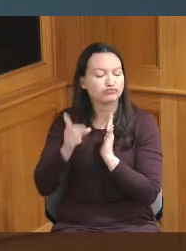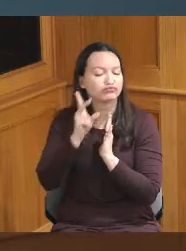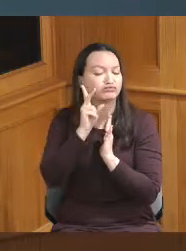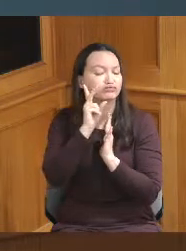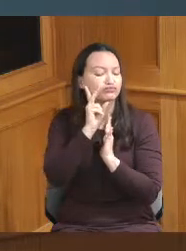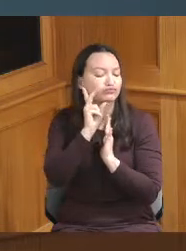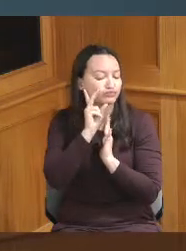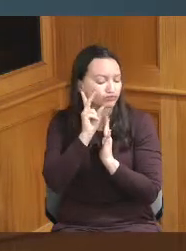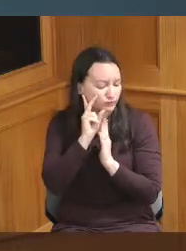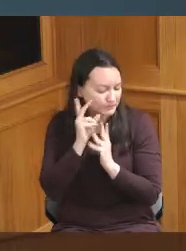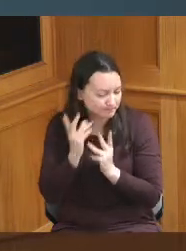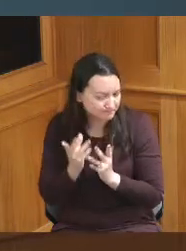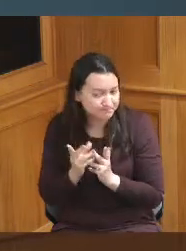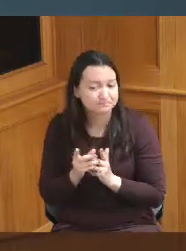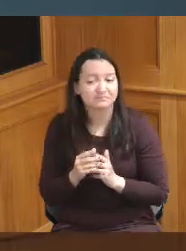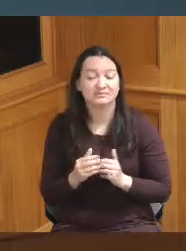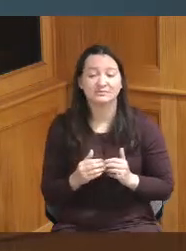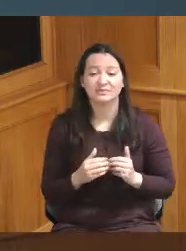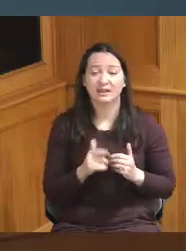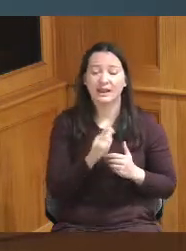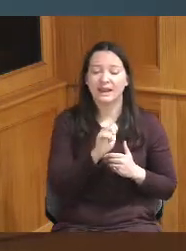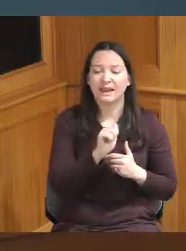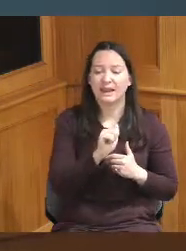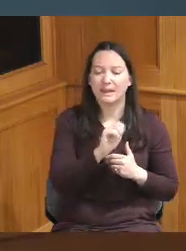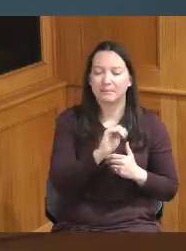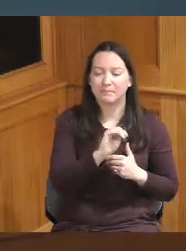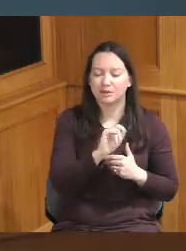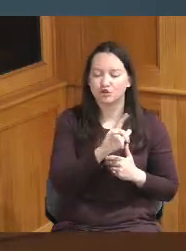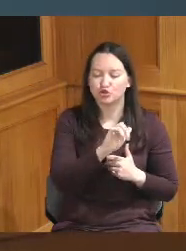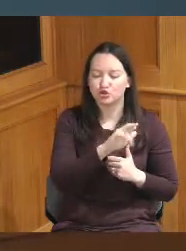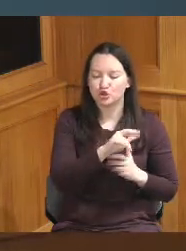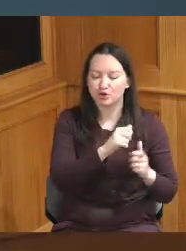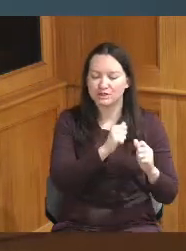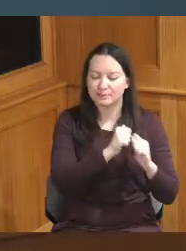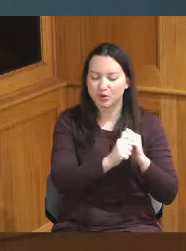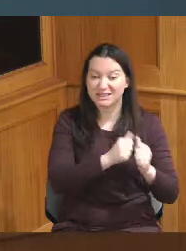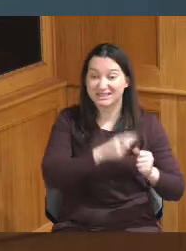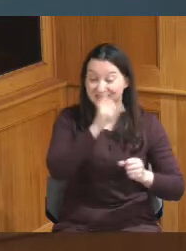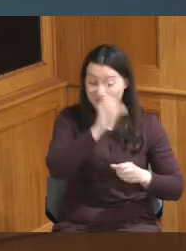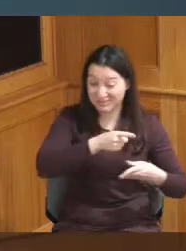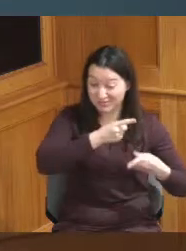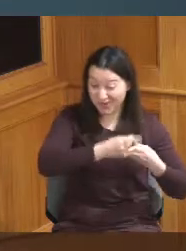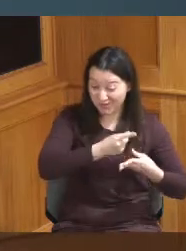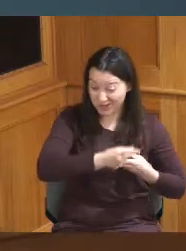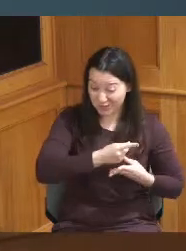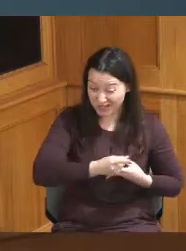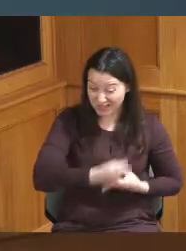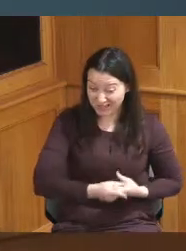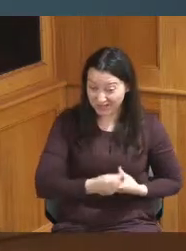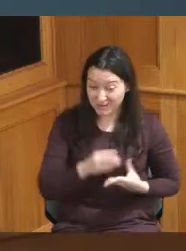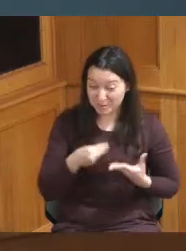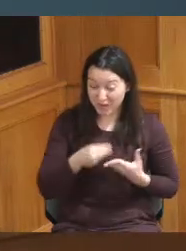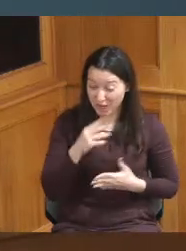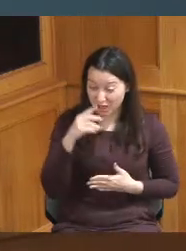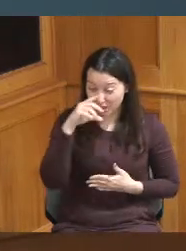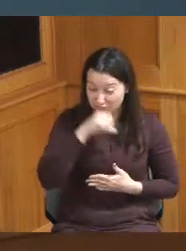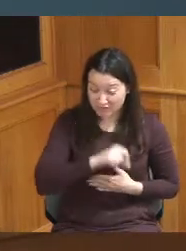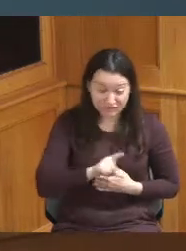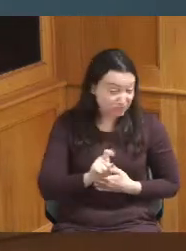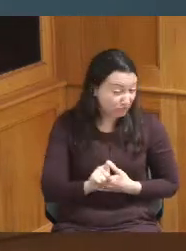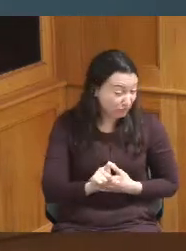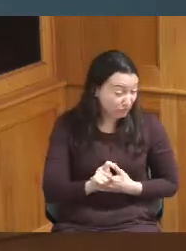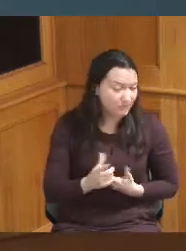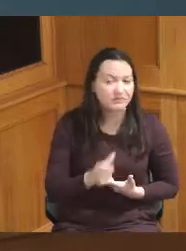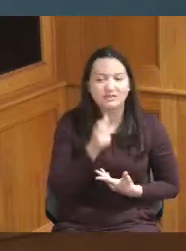if amateur sports, which is always every weekend, are we missing out on that money? And then how could we, it's not like